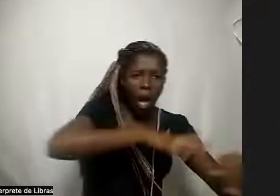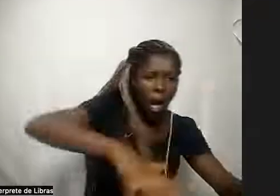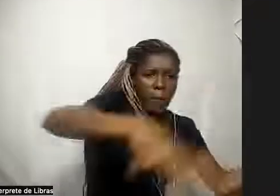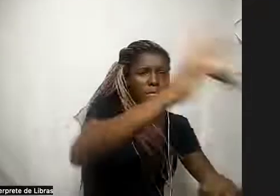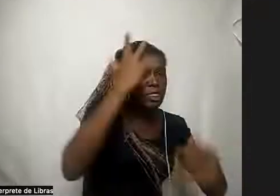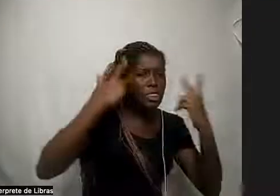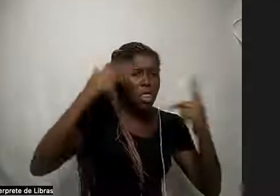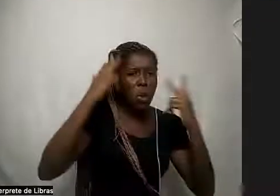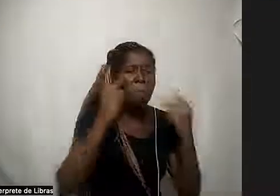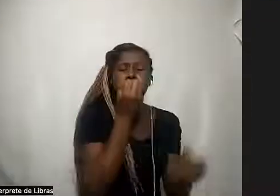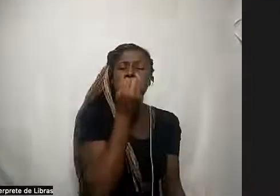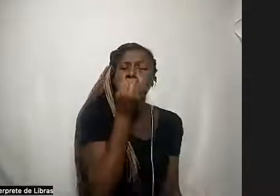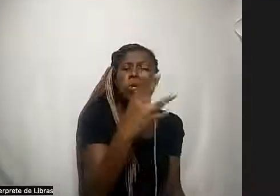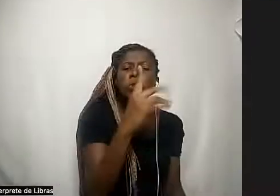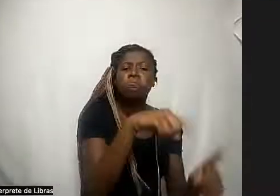capacity.